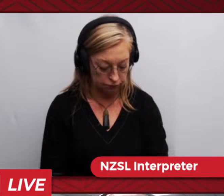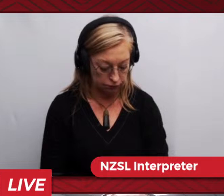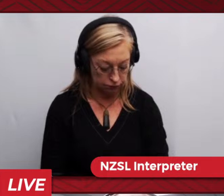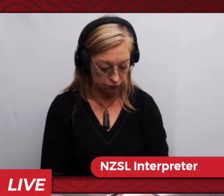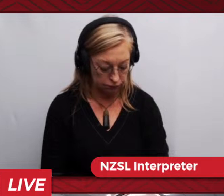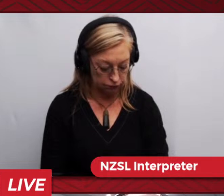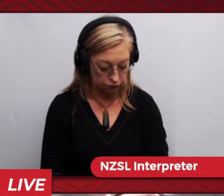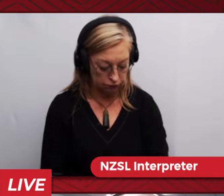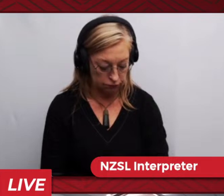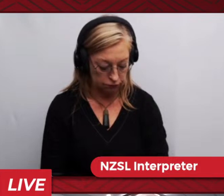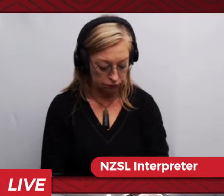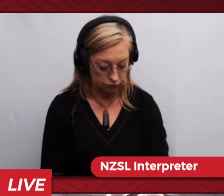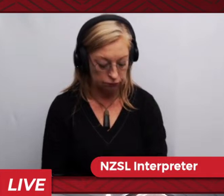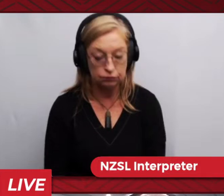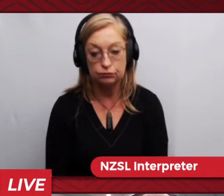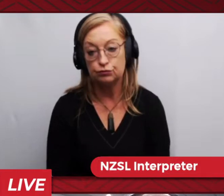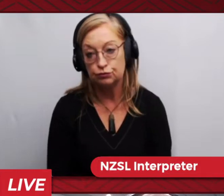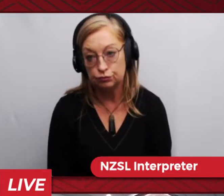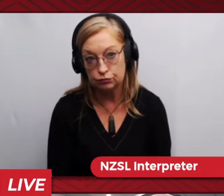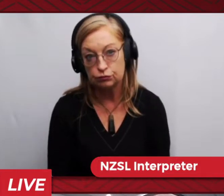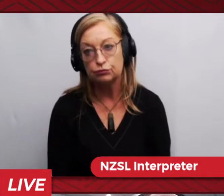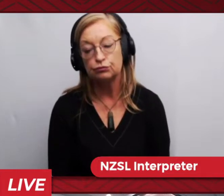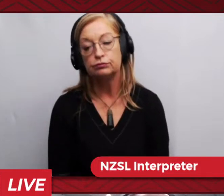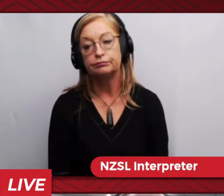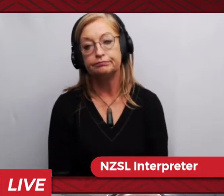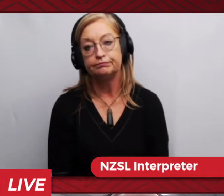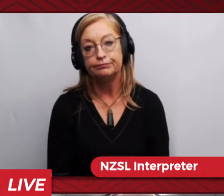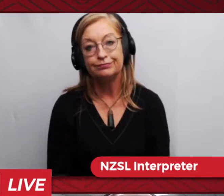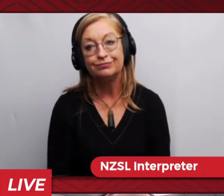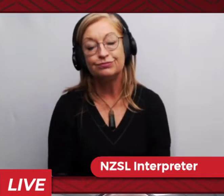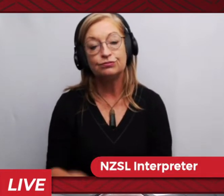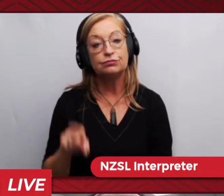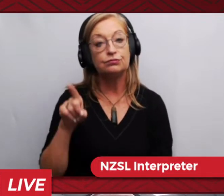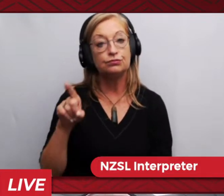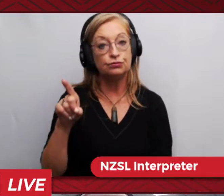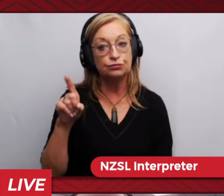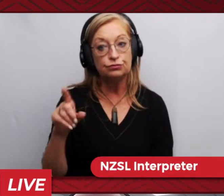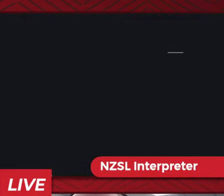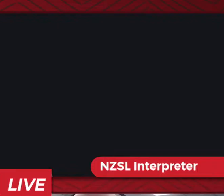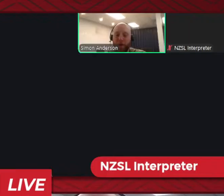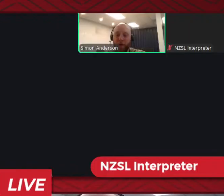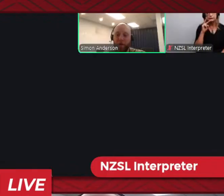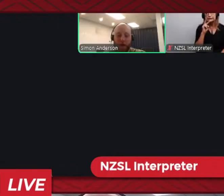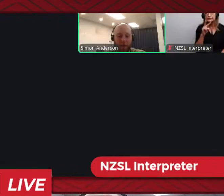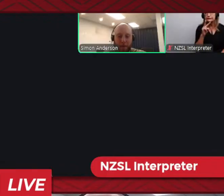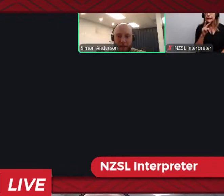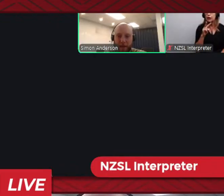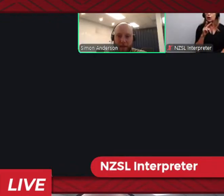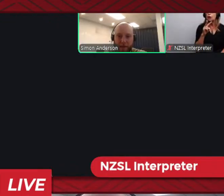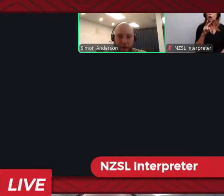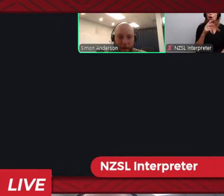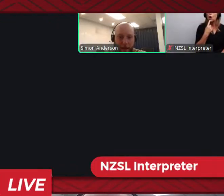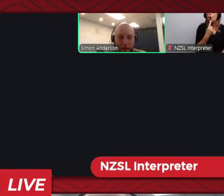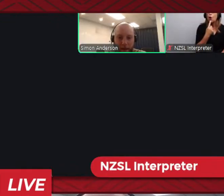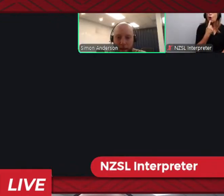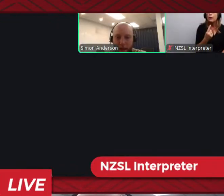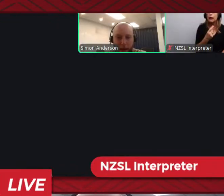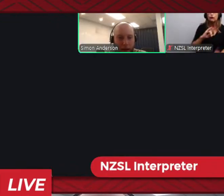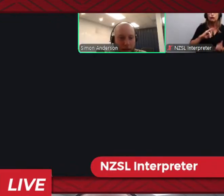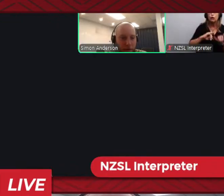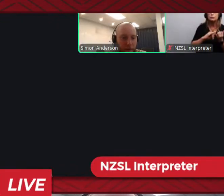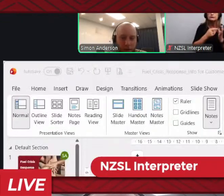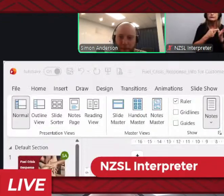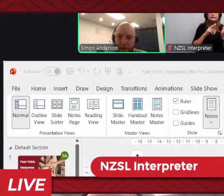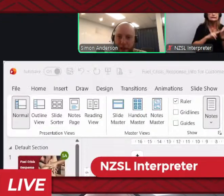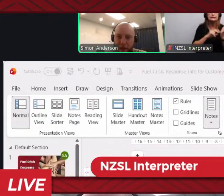Simon speaking while Alan is getting that ready. I just see a comment from Sandra saying the survey went to her junk mail. So if you are missing that survey